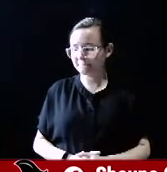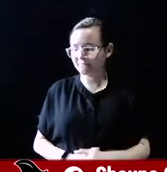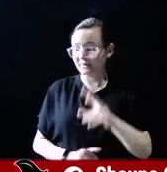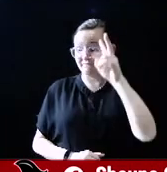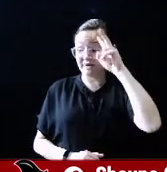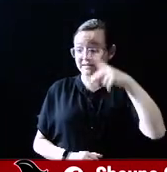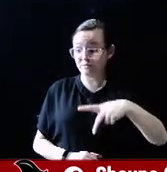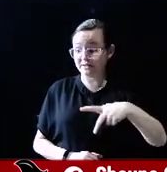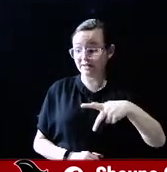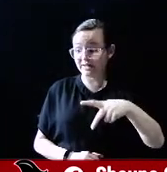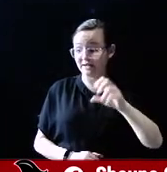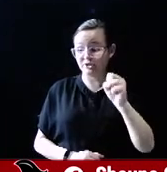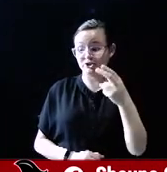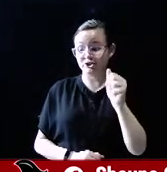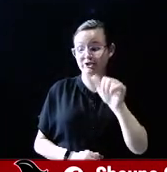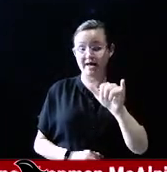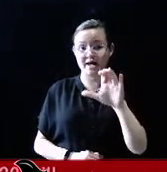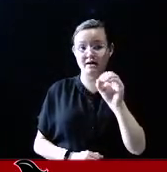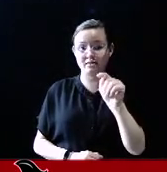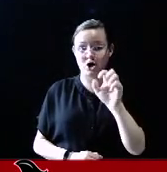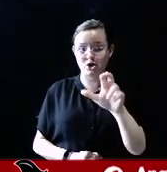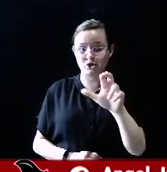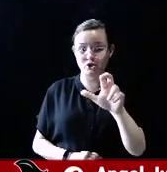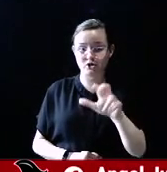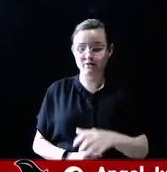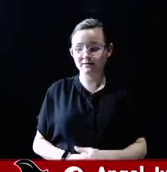Vice President, Mr. Shay Cotter.